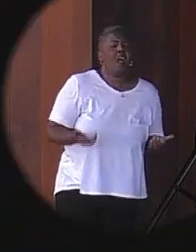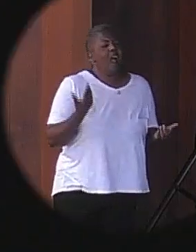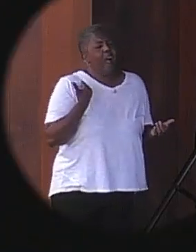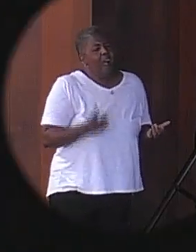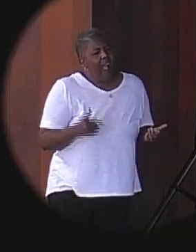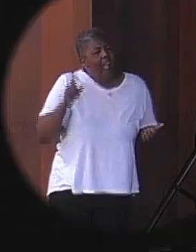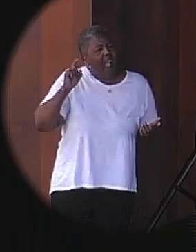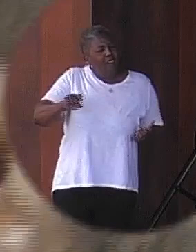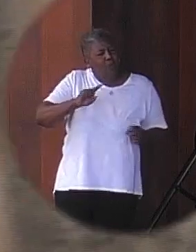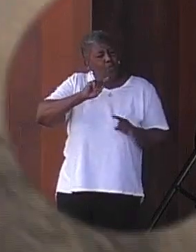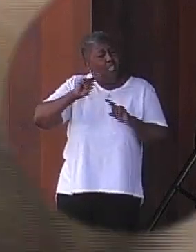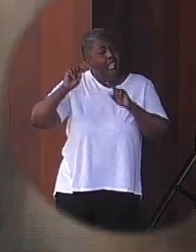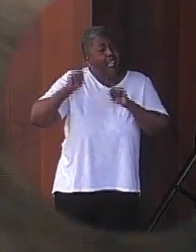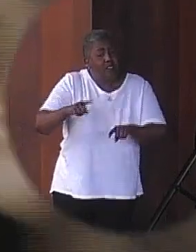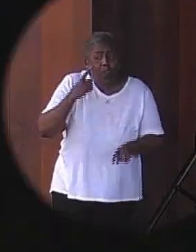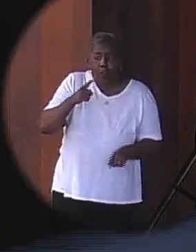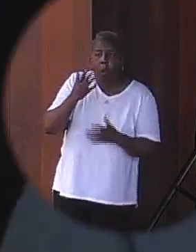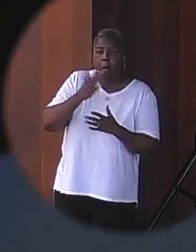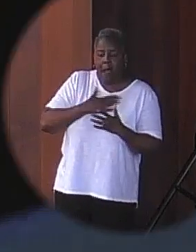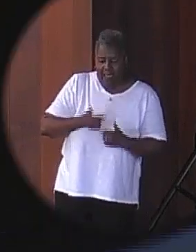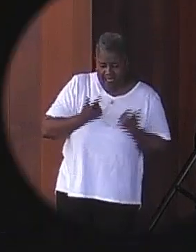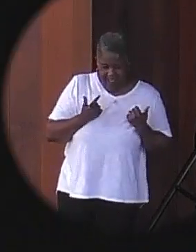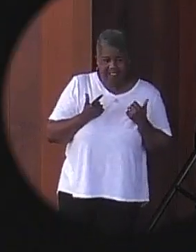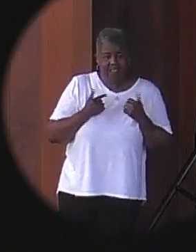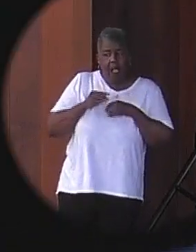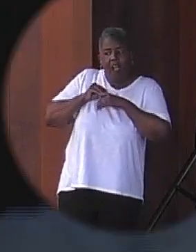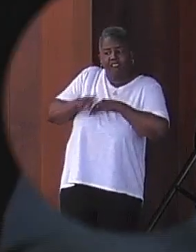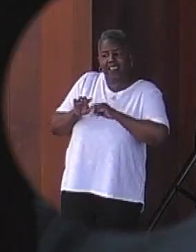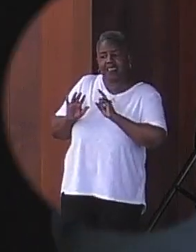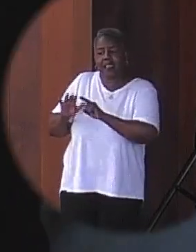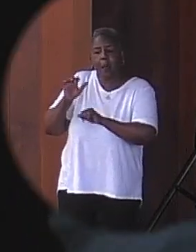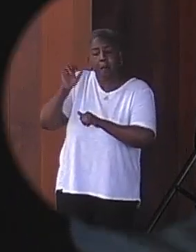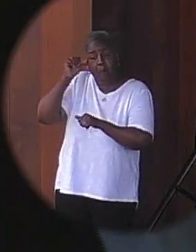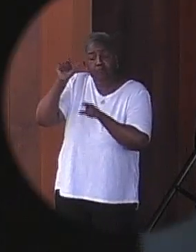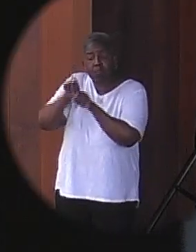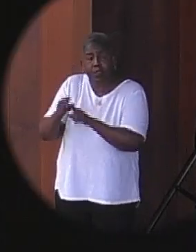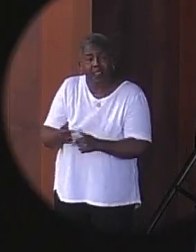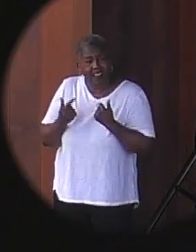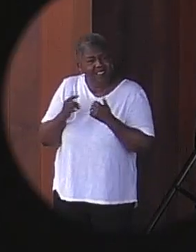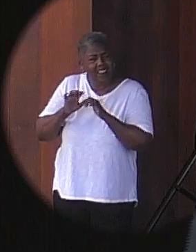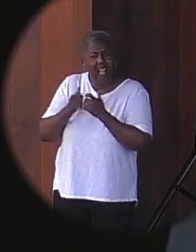I have to give an answer for how my life affected his life?